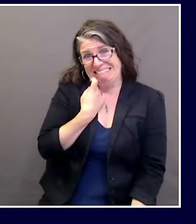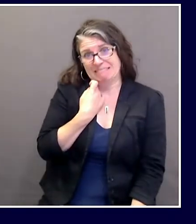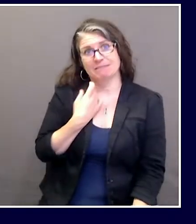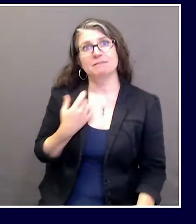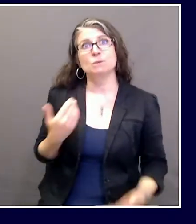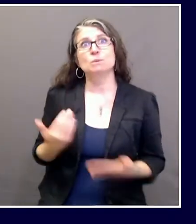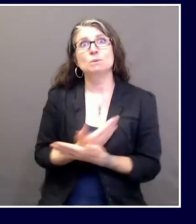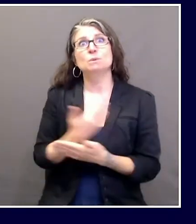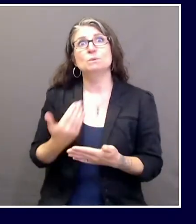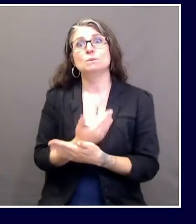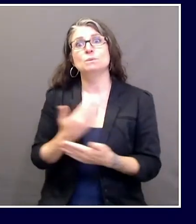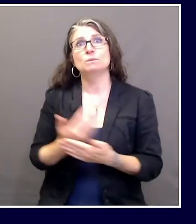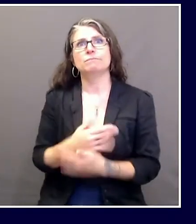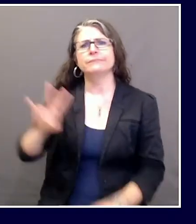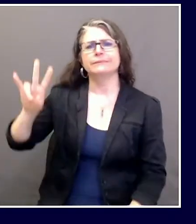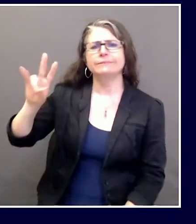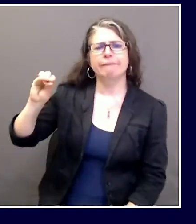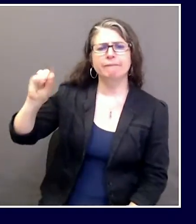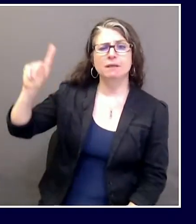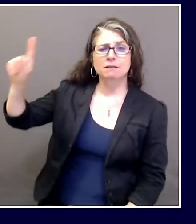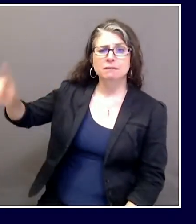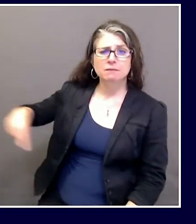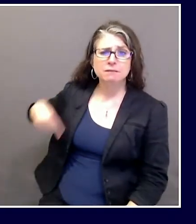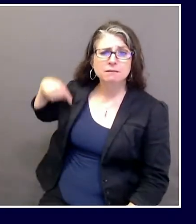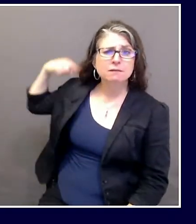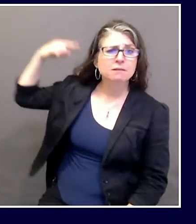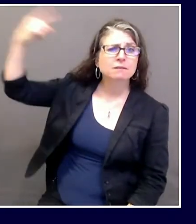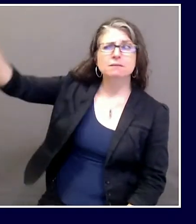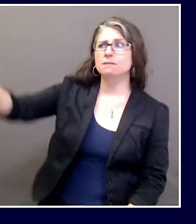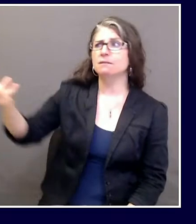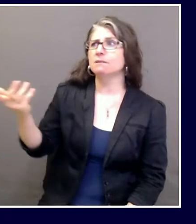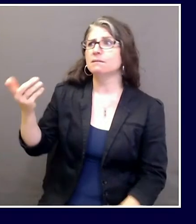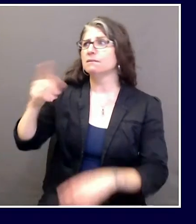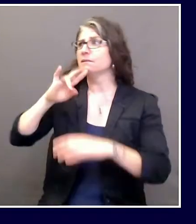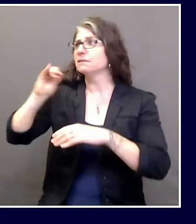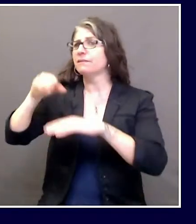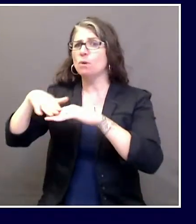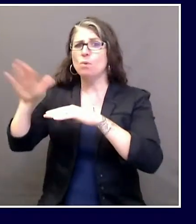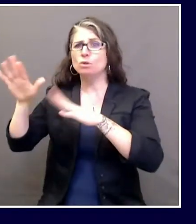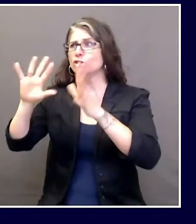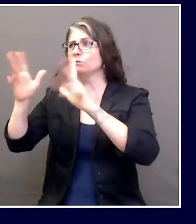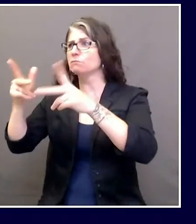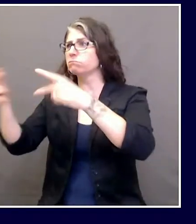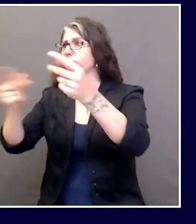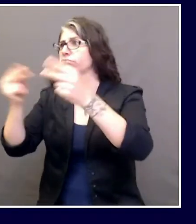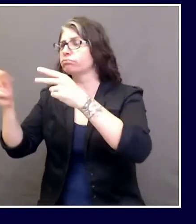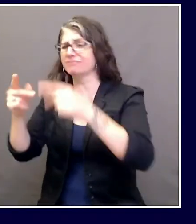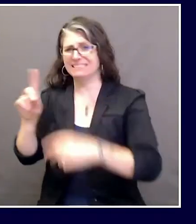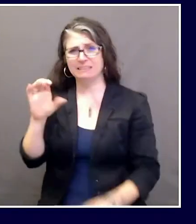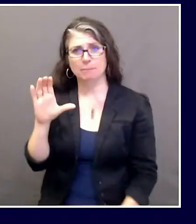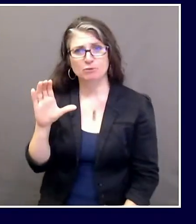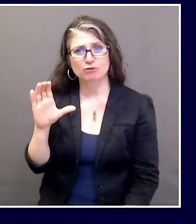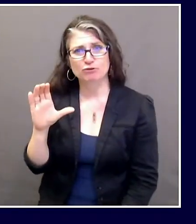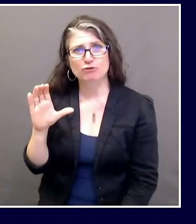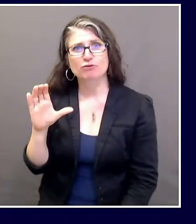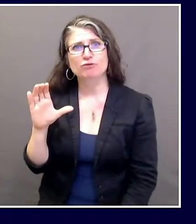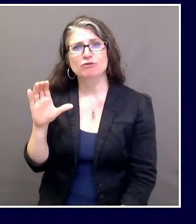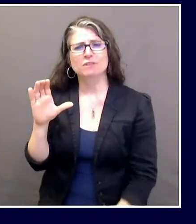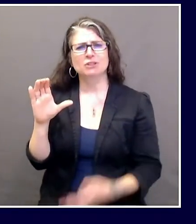we just keep evolving our tactics to try to get to those groups, including youth. We still, again, we're 3 weeks